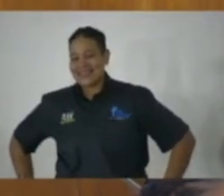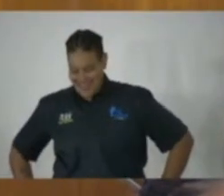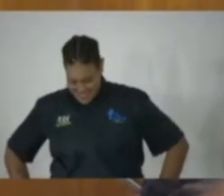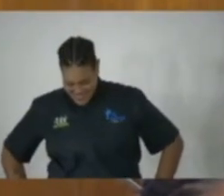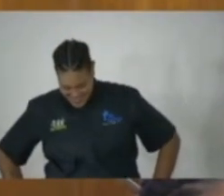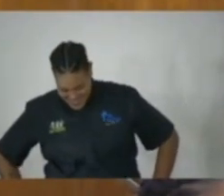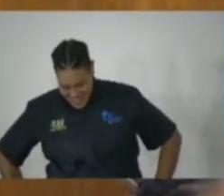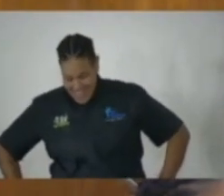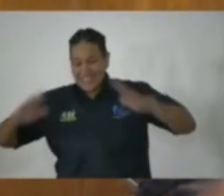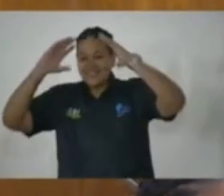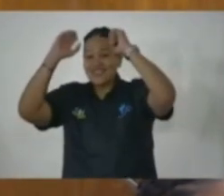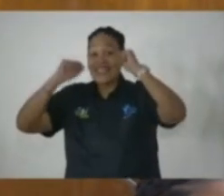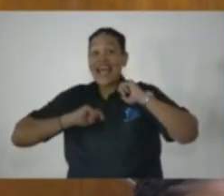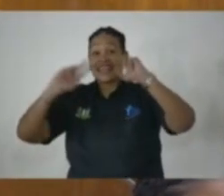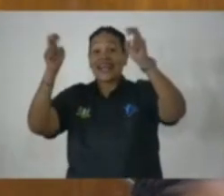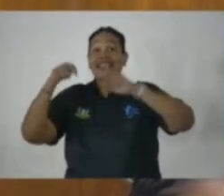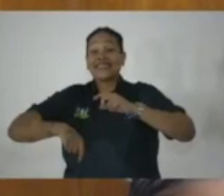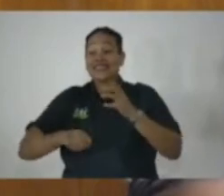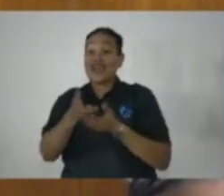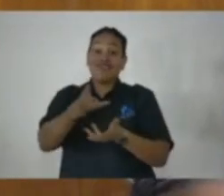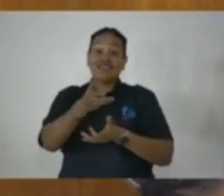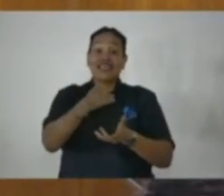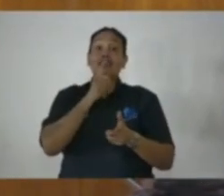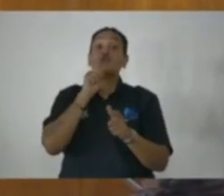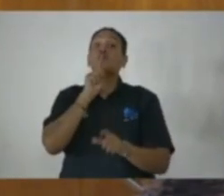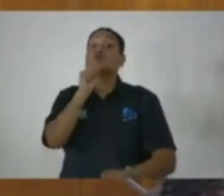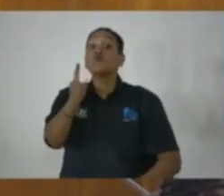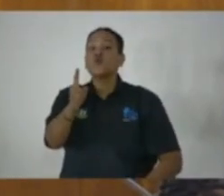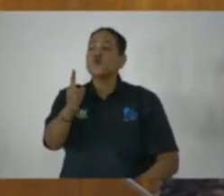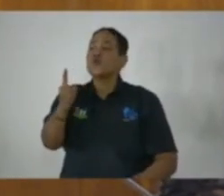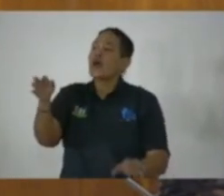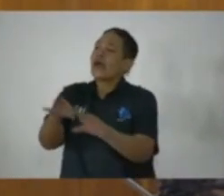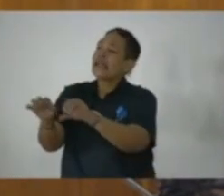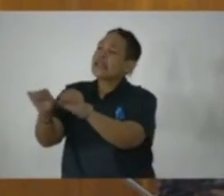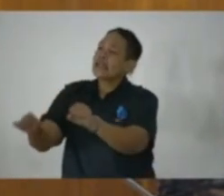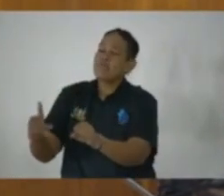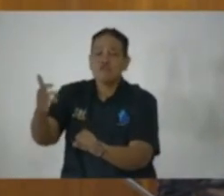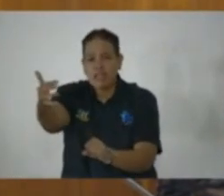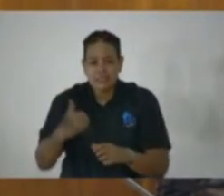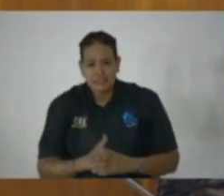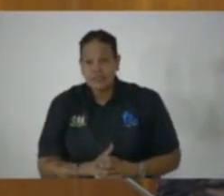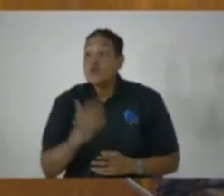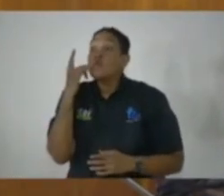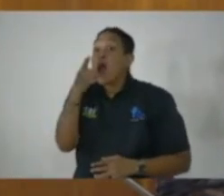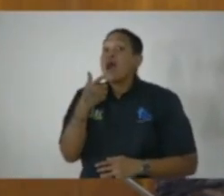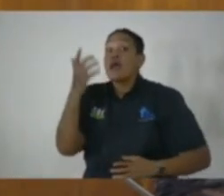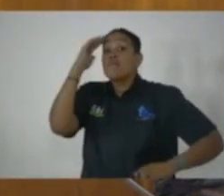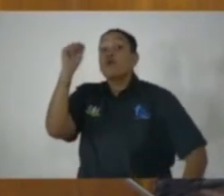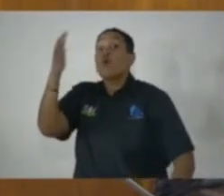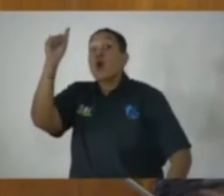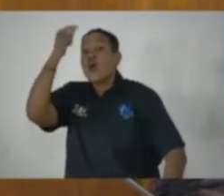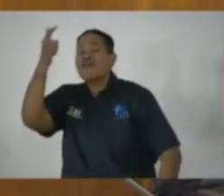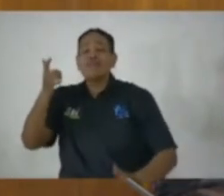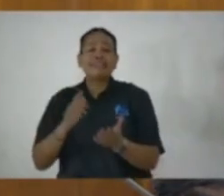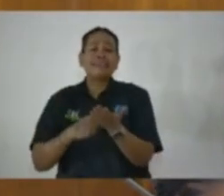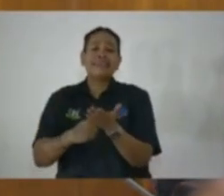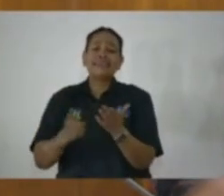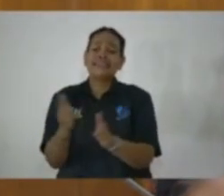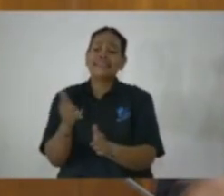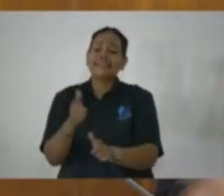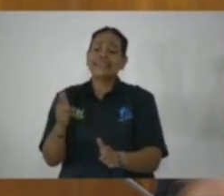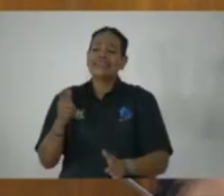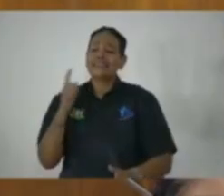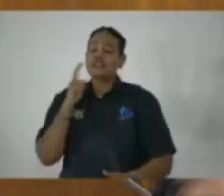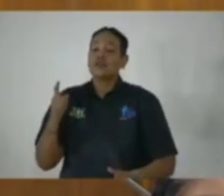I title this conversation Truth and Democracy. Because, Mr. President, the government's debate has been